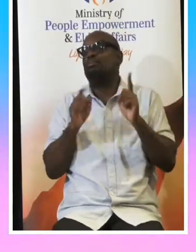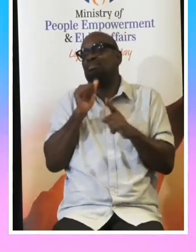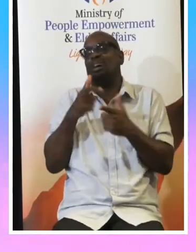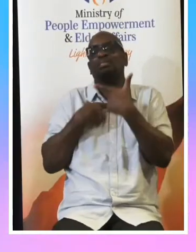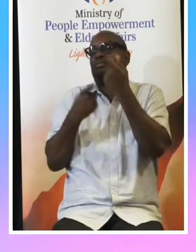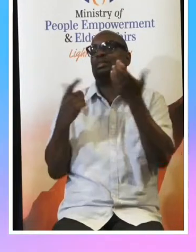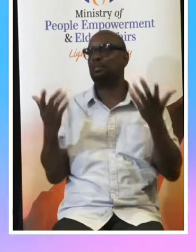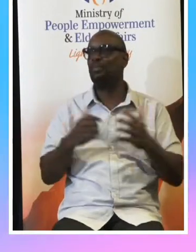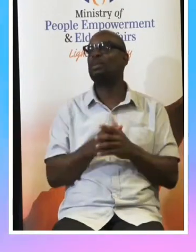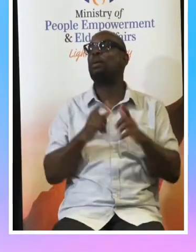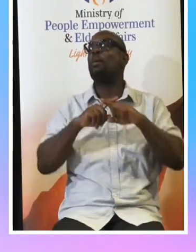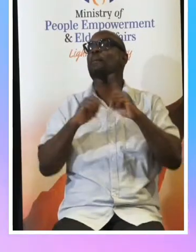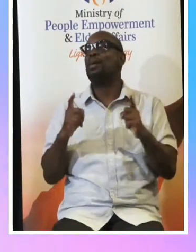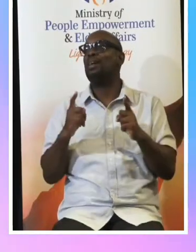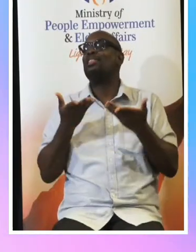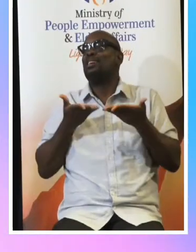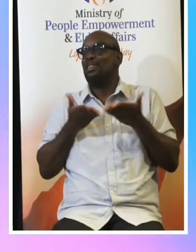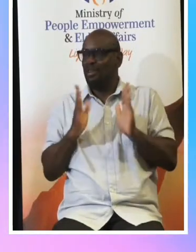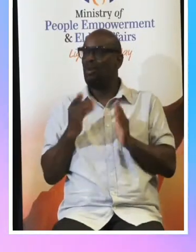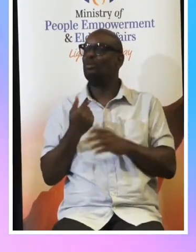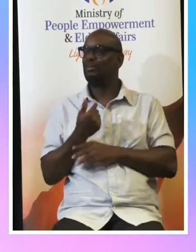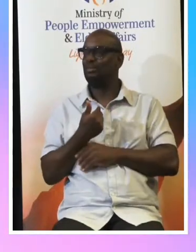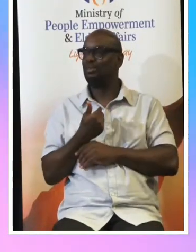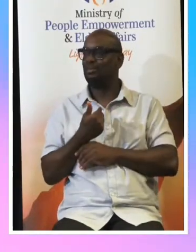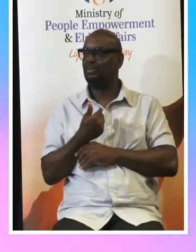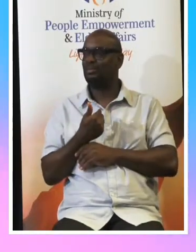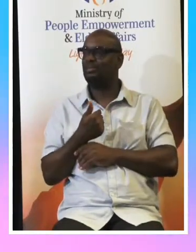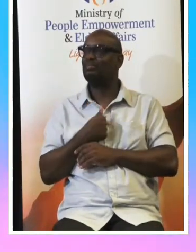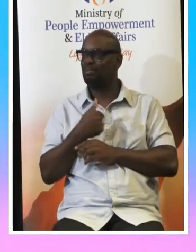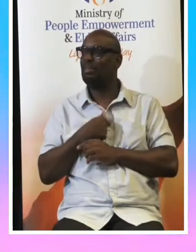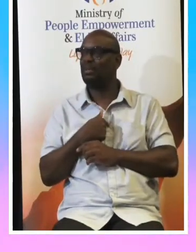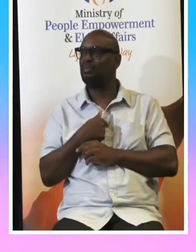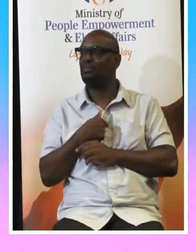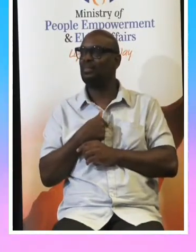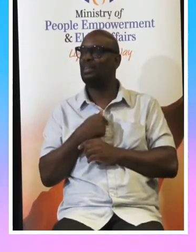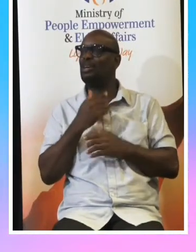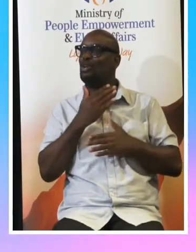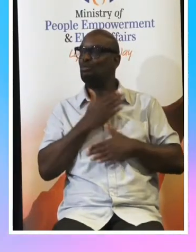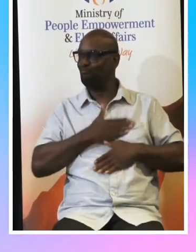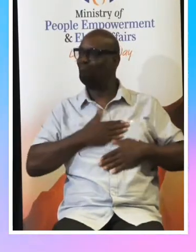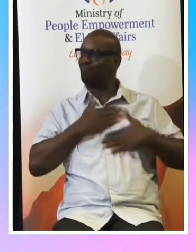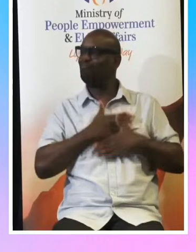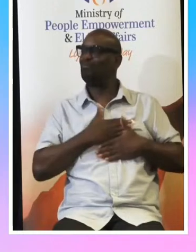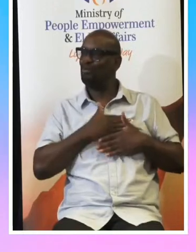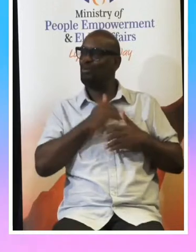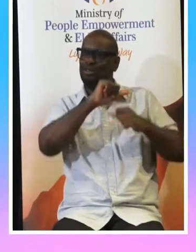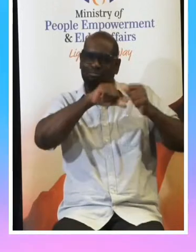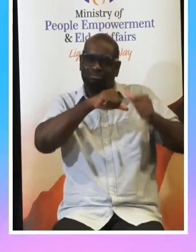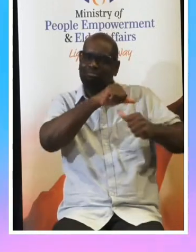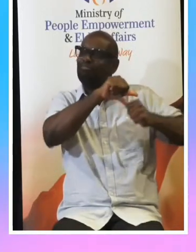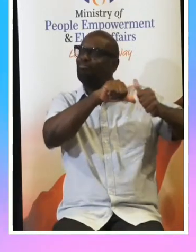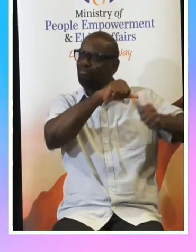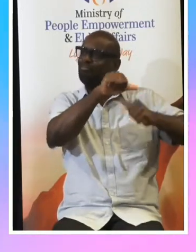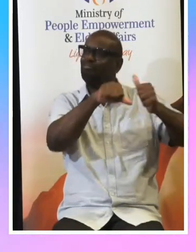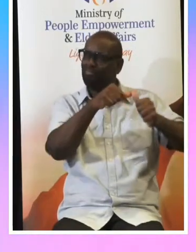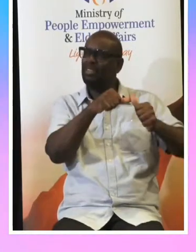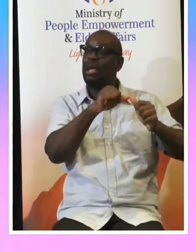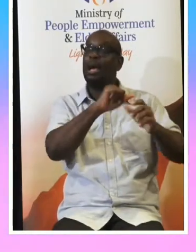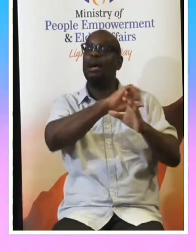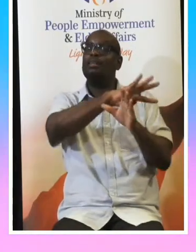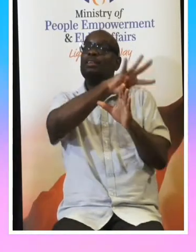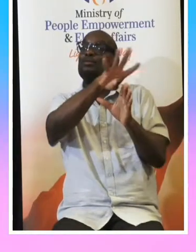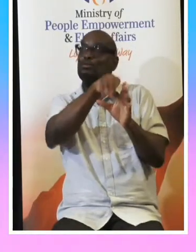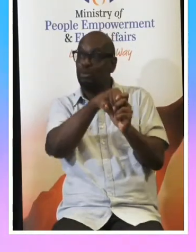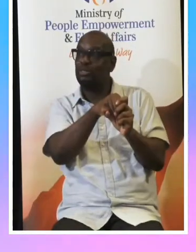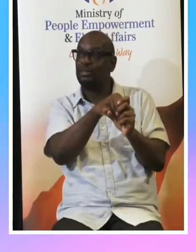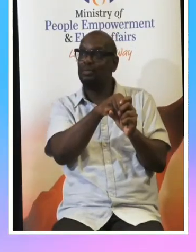they provided a space for me to enjoy the company and camaraderie and inclusion